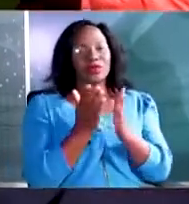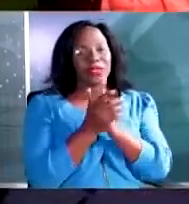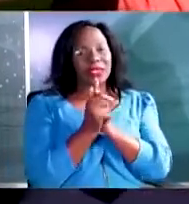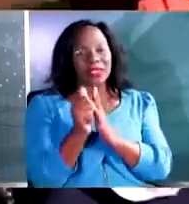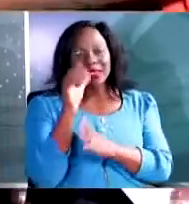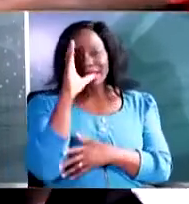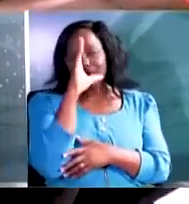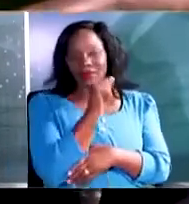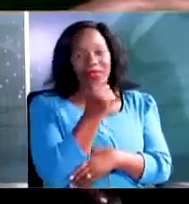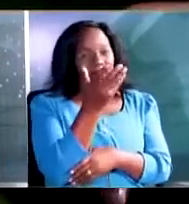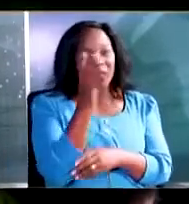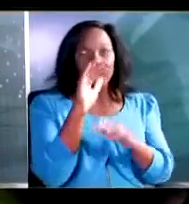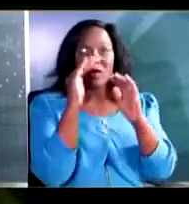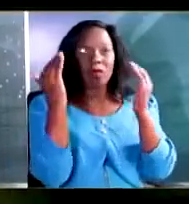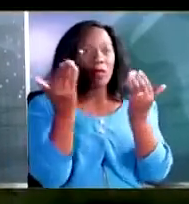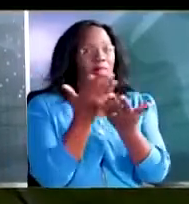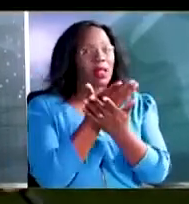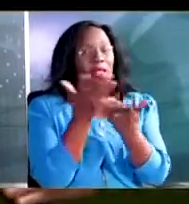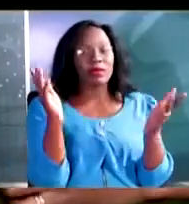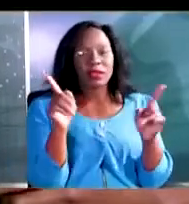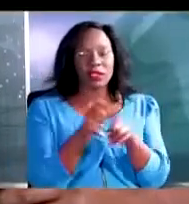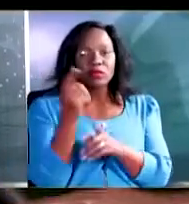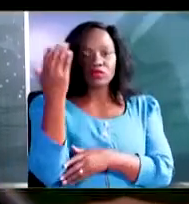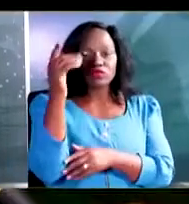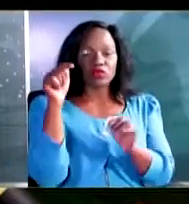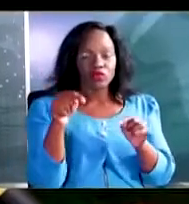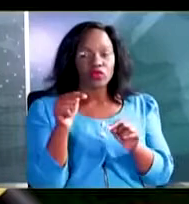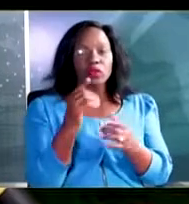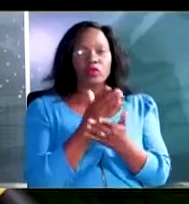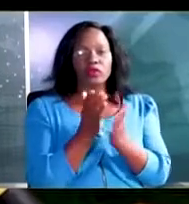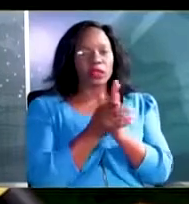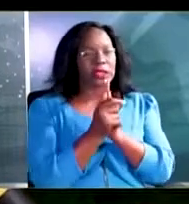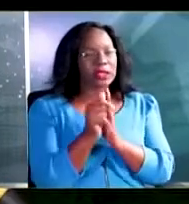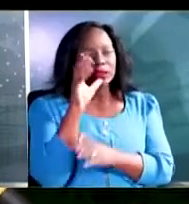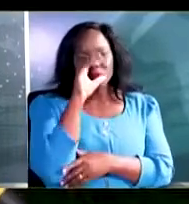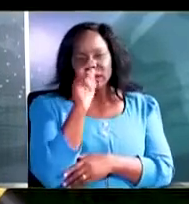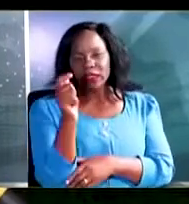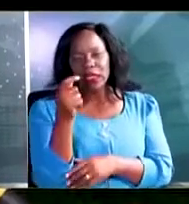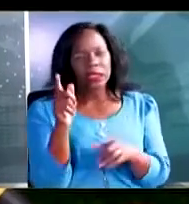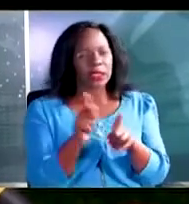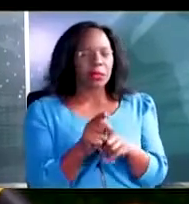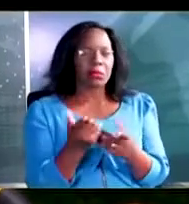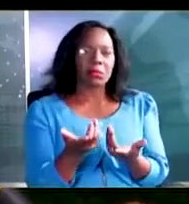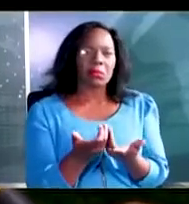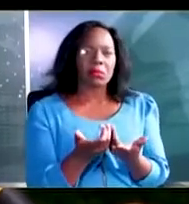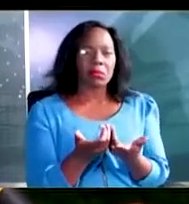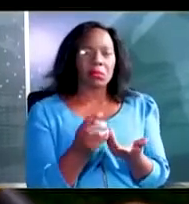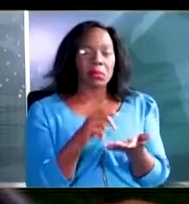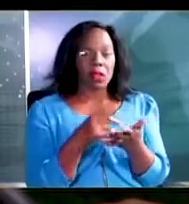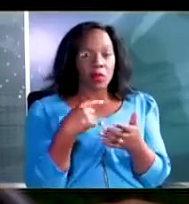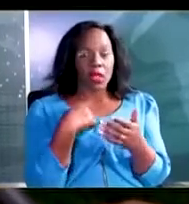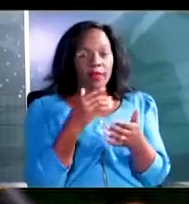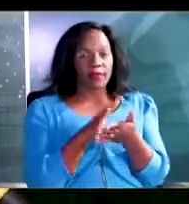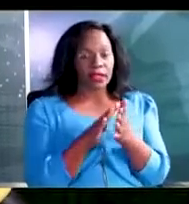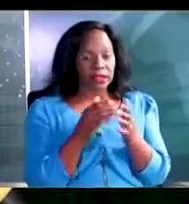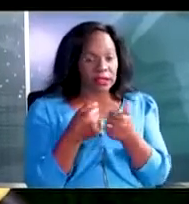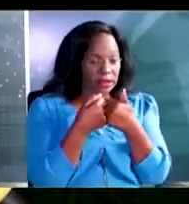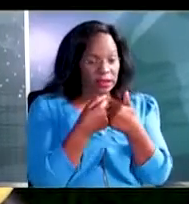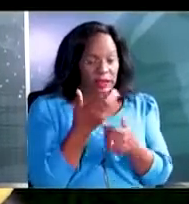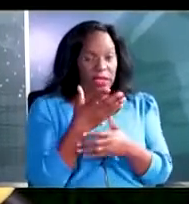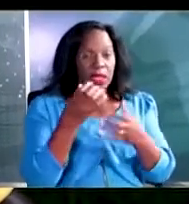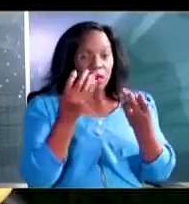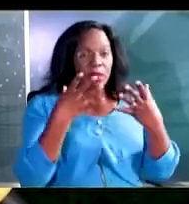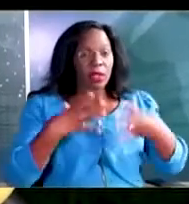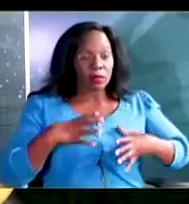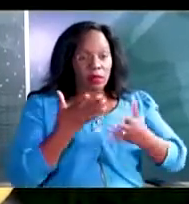around the world. And from presentations today, definitely a skill shortage in Kenya as well. So you do have that gap on the number of